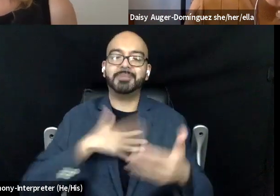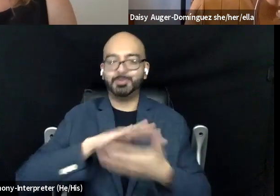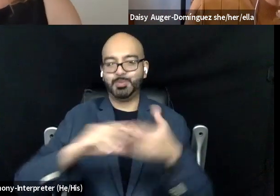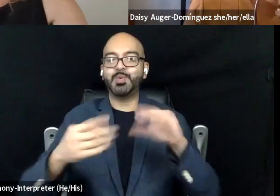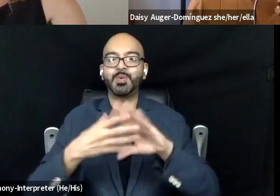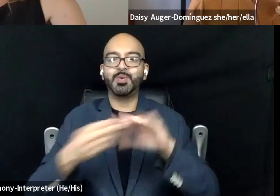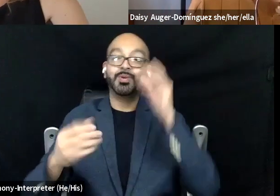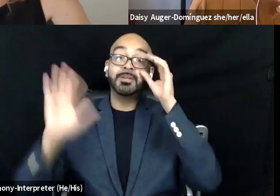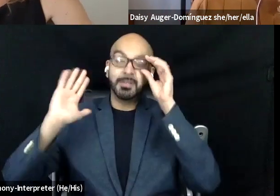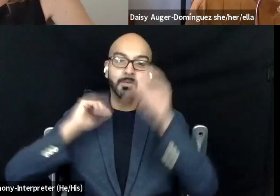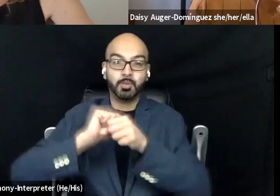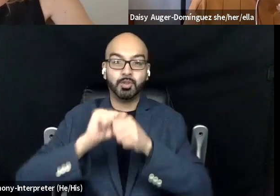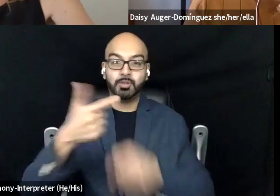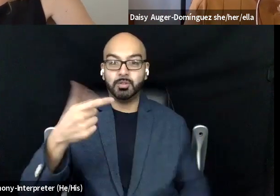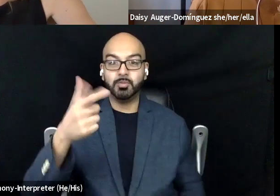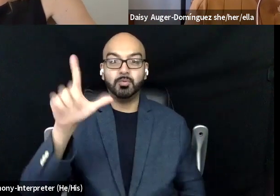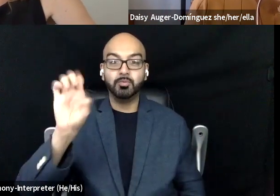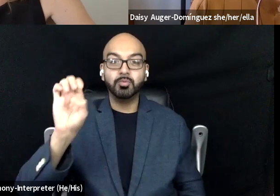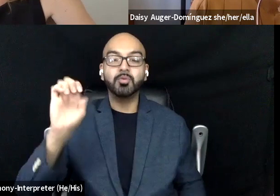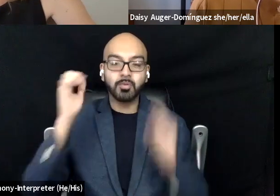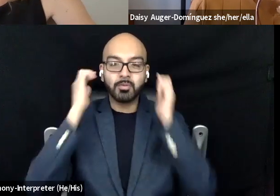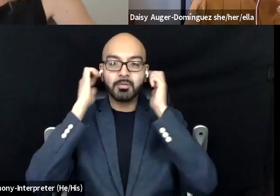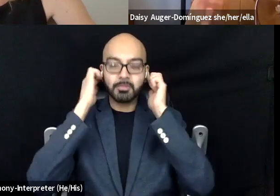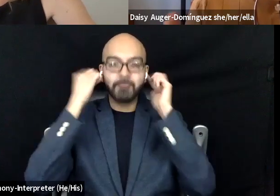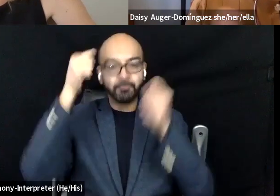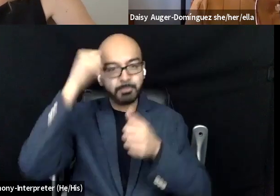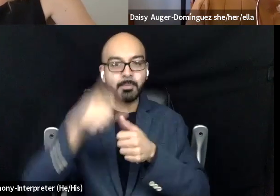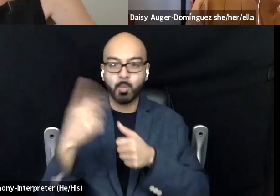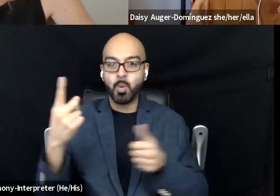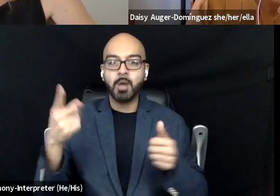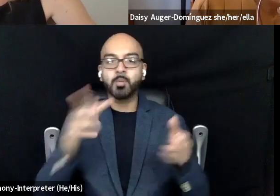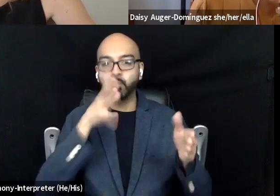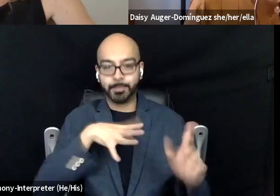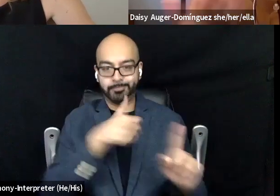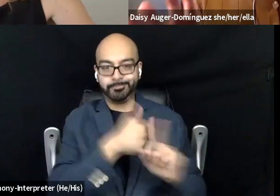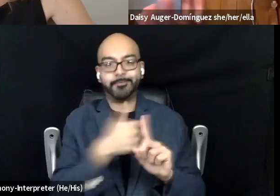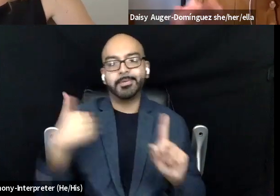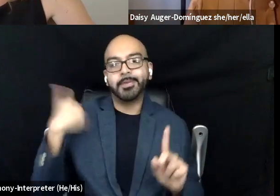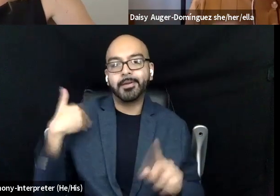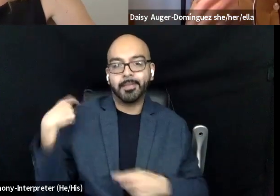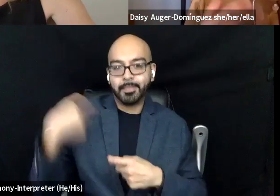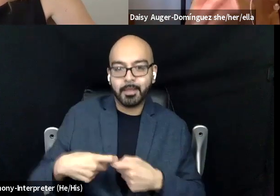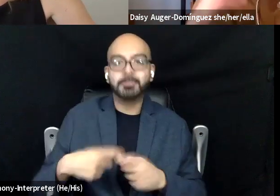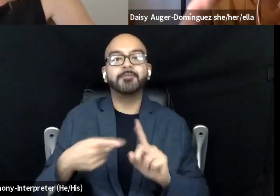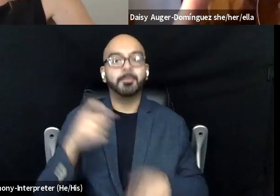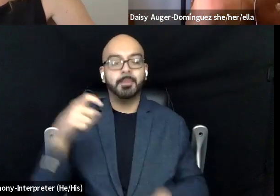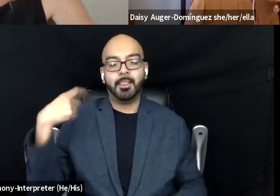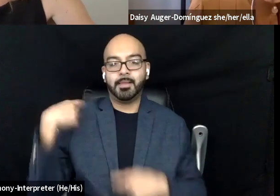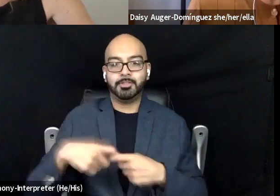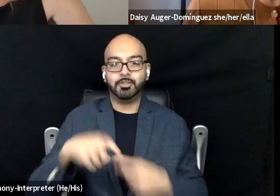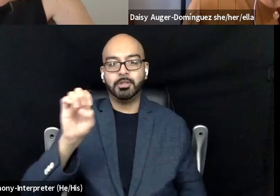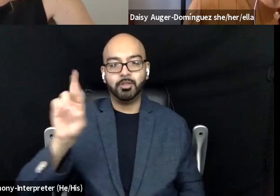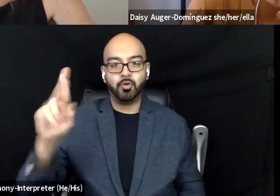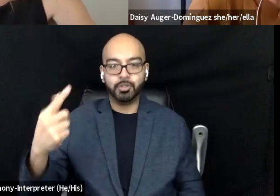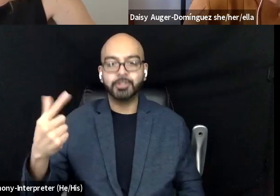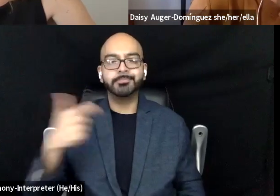at Google, I had a young Latinx woman from the Latino ERG, and I think I had been in the company for a couple of